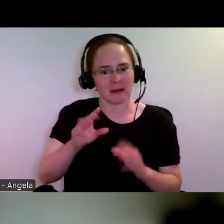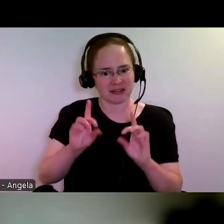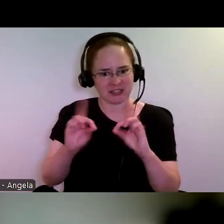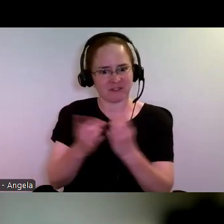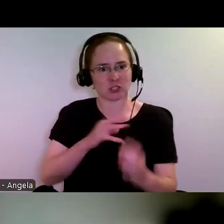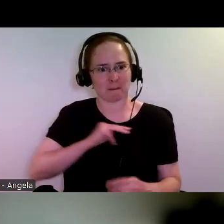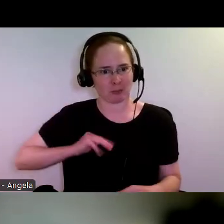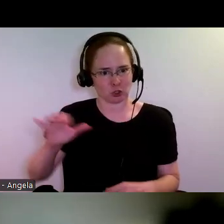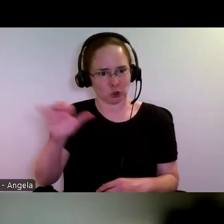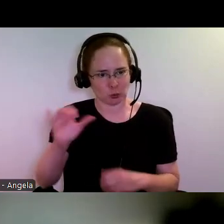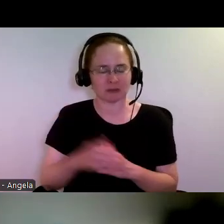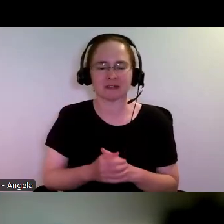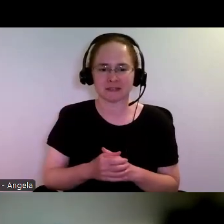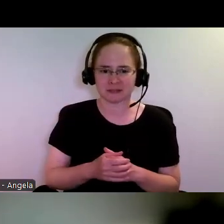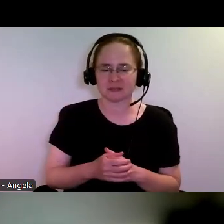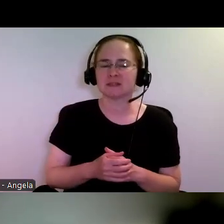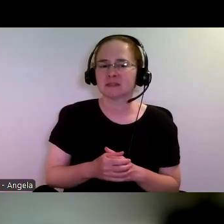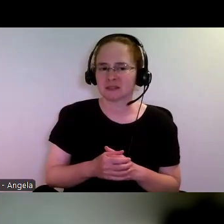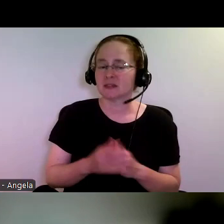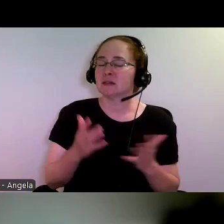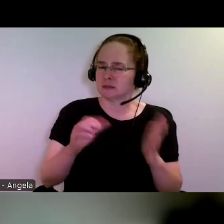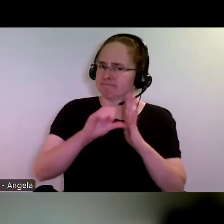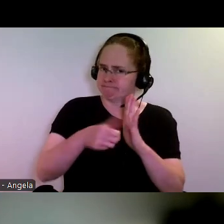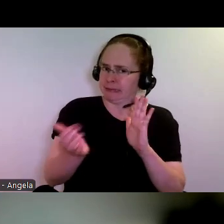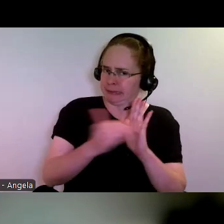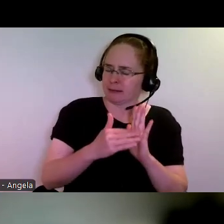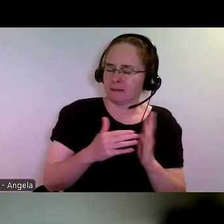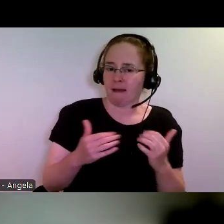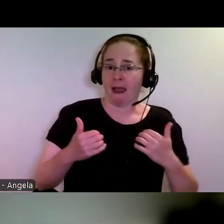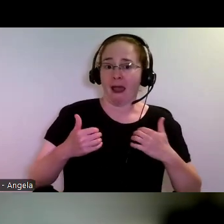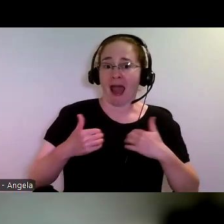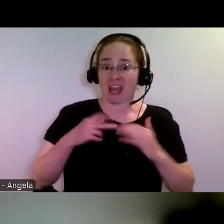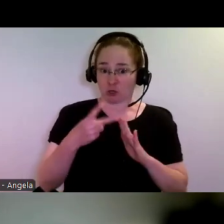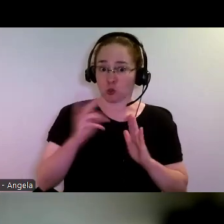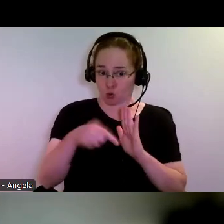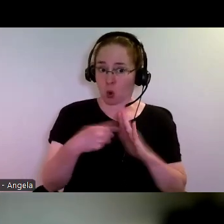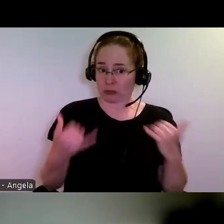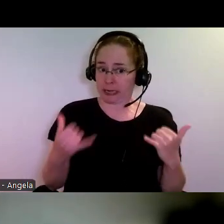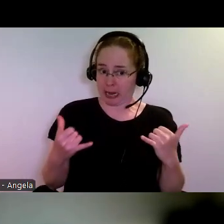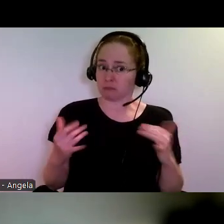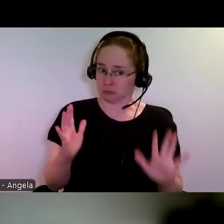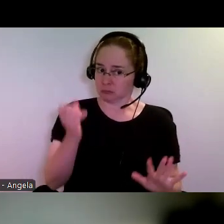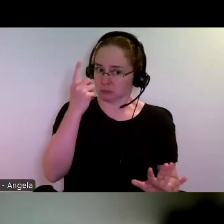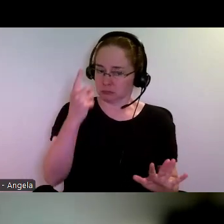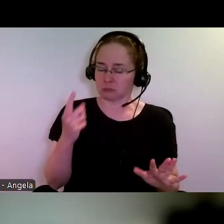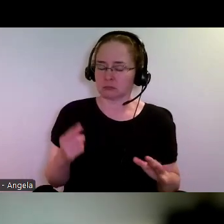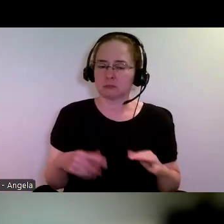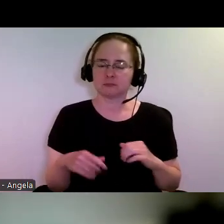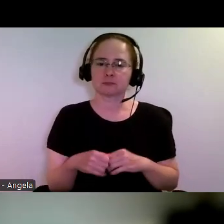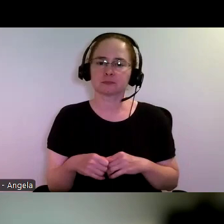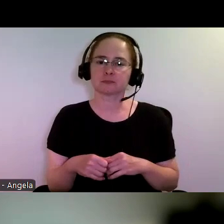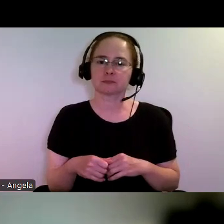the basic information on the survey, I just want to state again that I have a dual role here today. So I